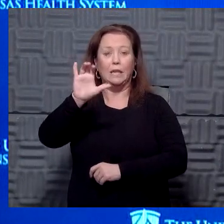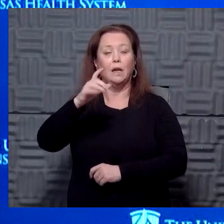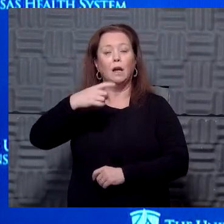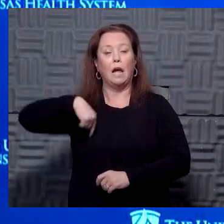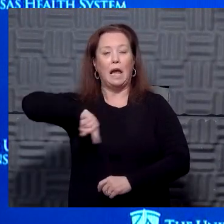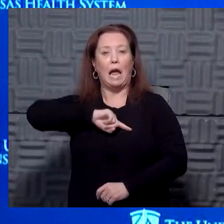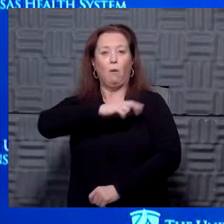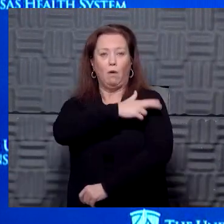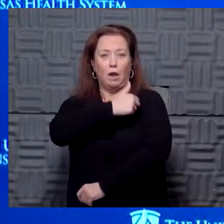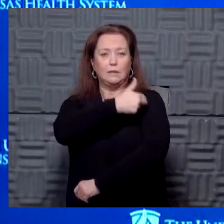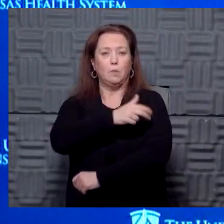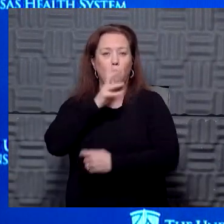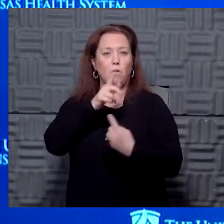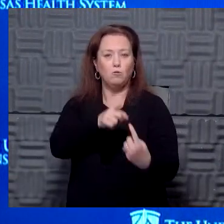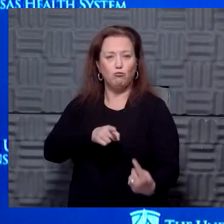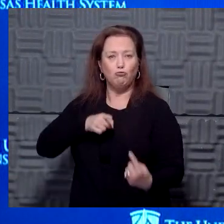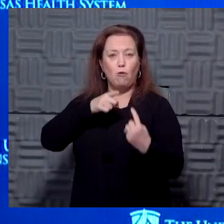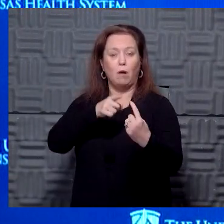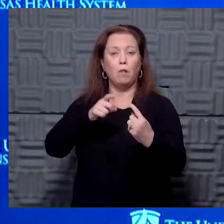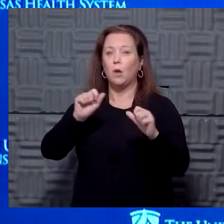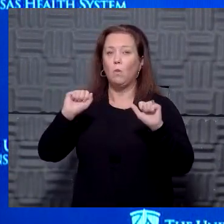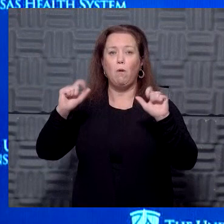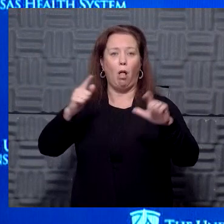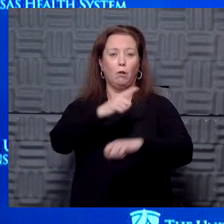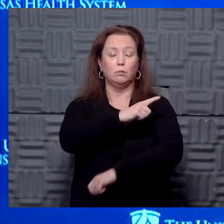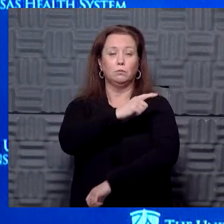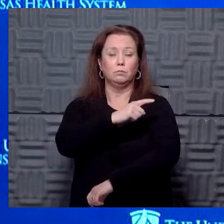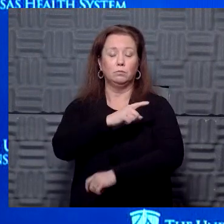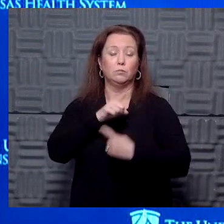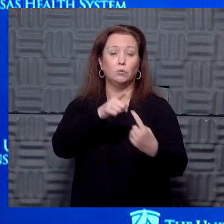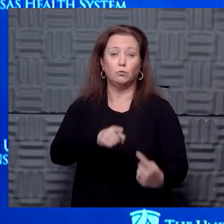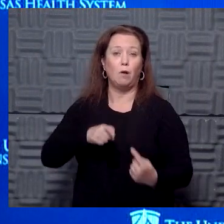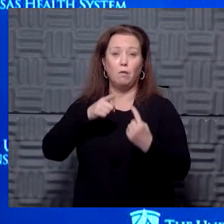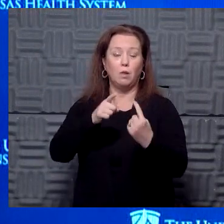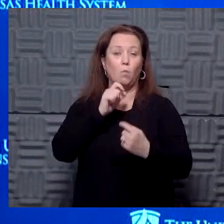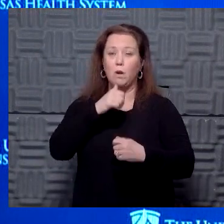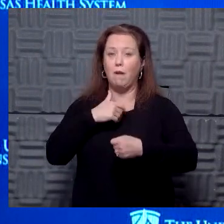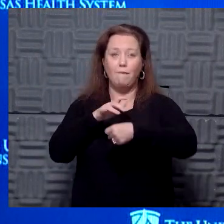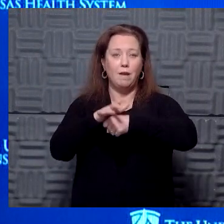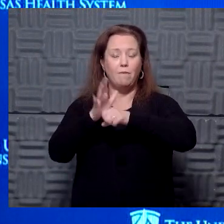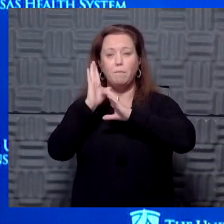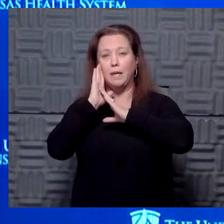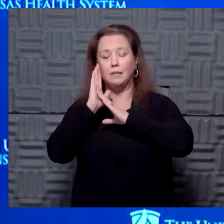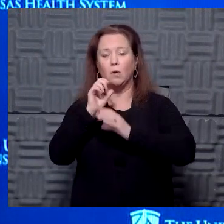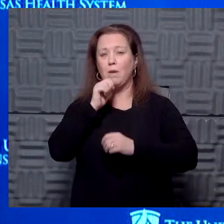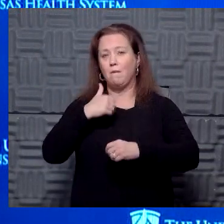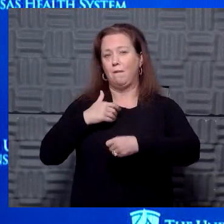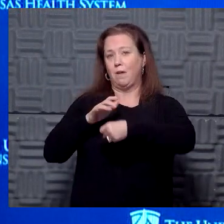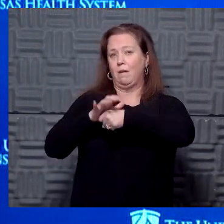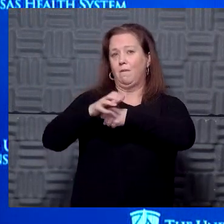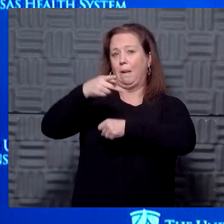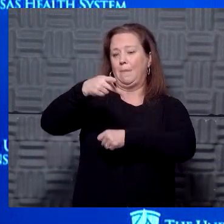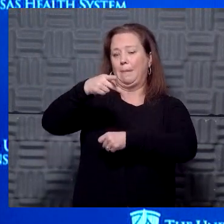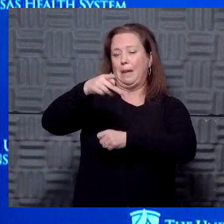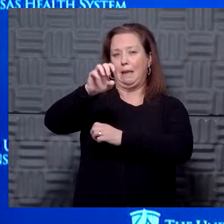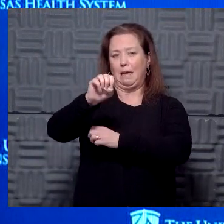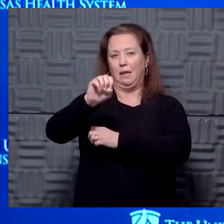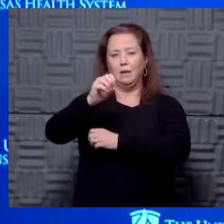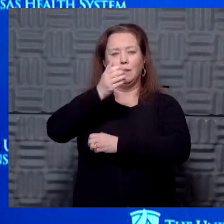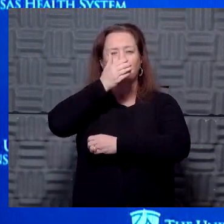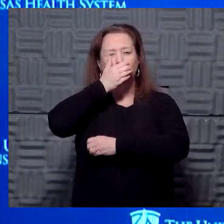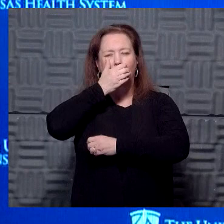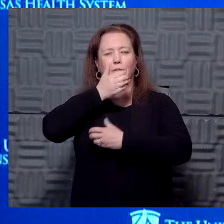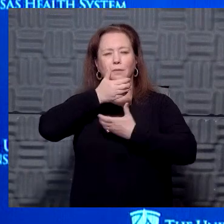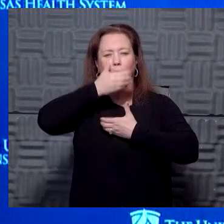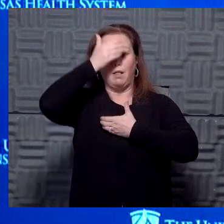And everybody's going to struggle. And we don't have that many beds. We don't have that much PPE. The other thing we're trying to do is with social